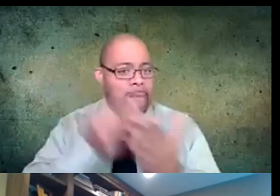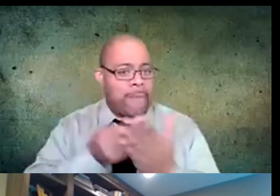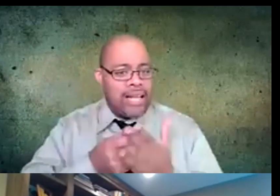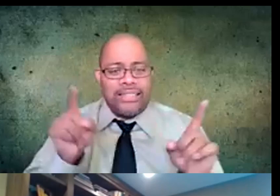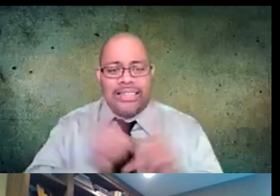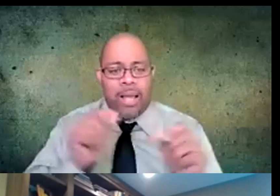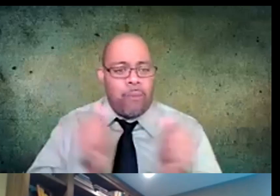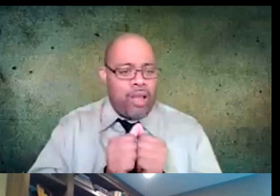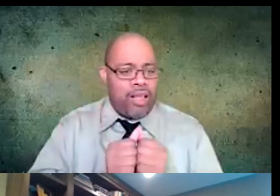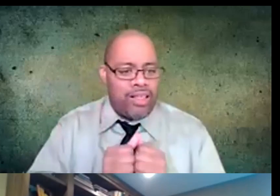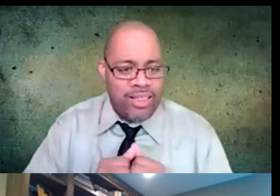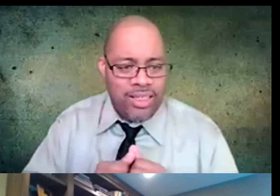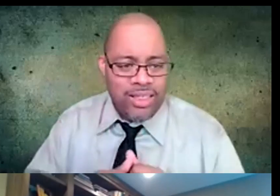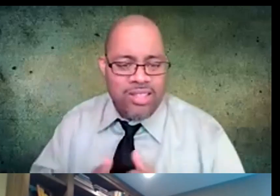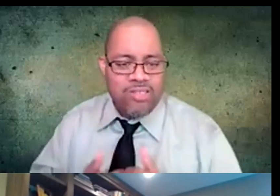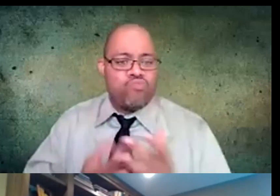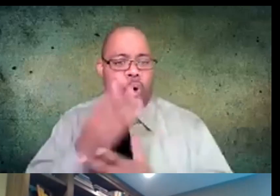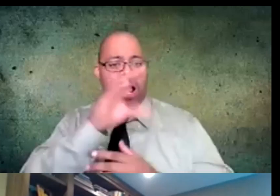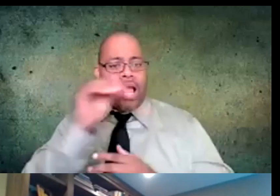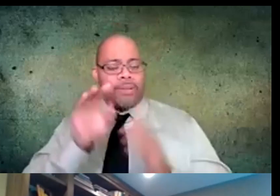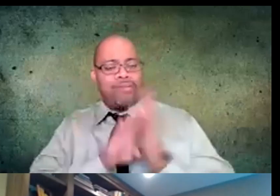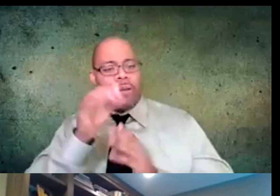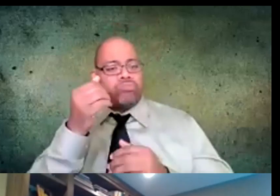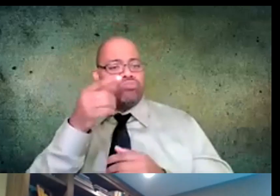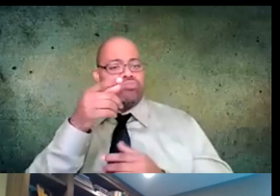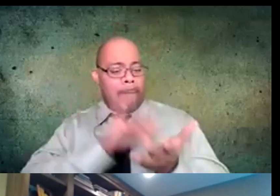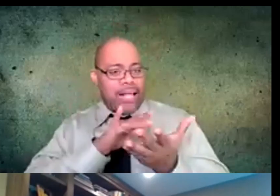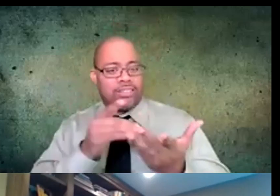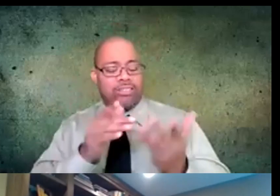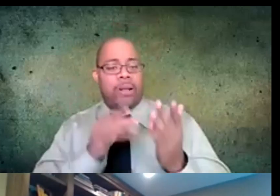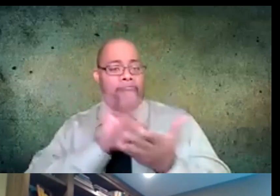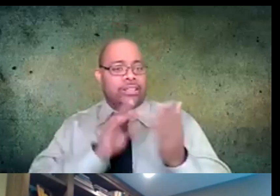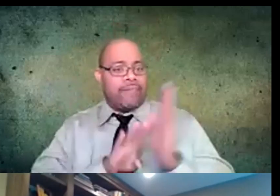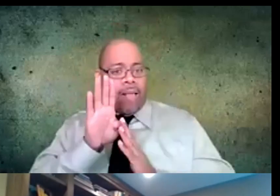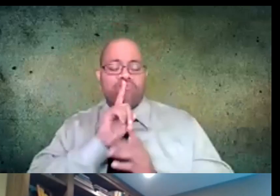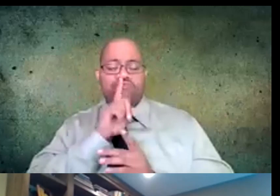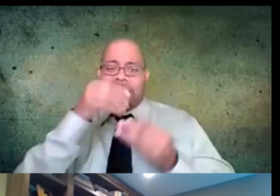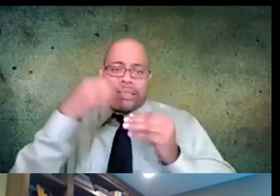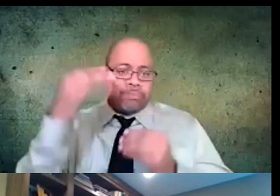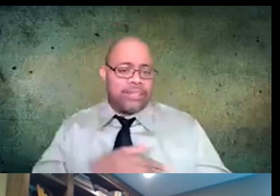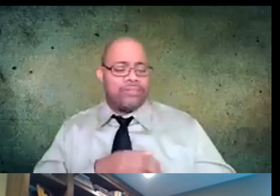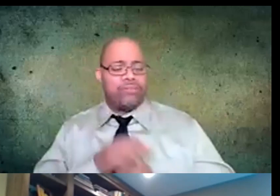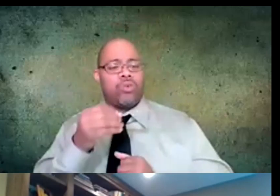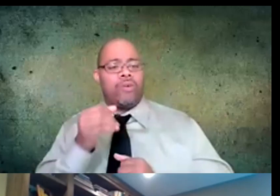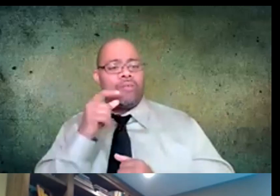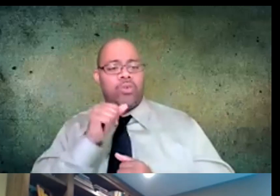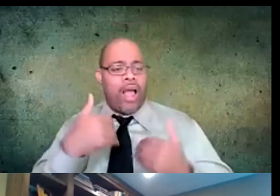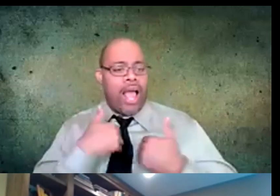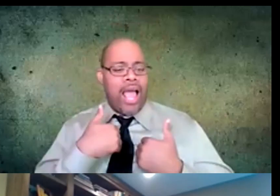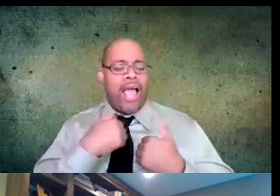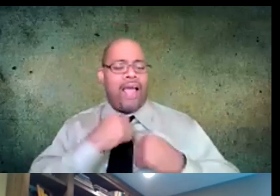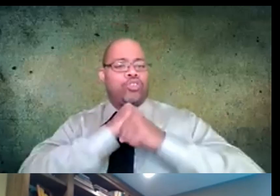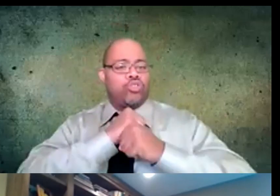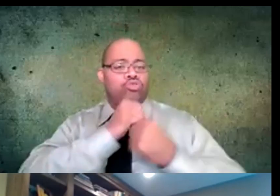with growing a company, develop drugs. As you guys know, drug development is super, super expensive. So if you don't have a secure,